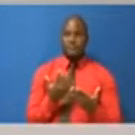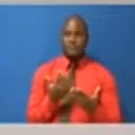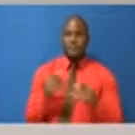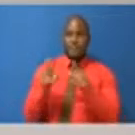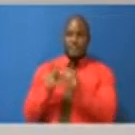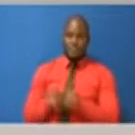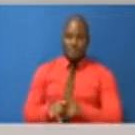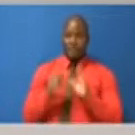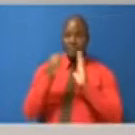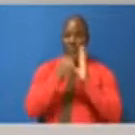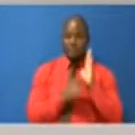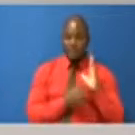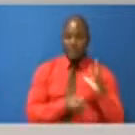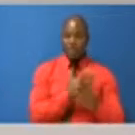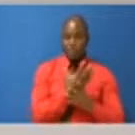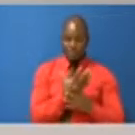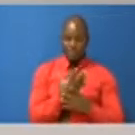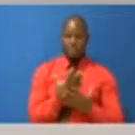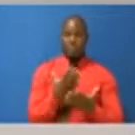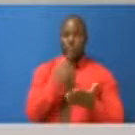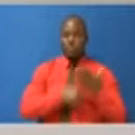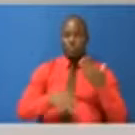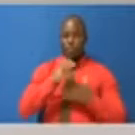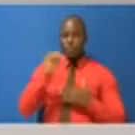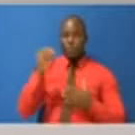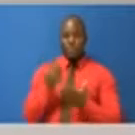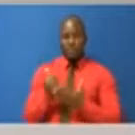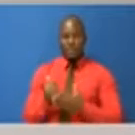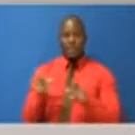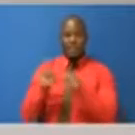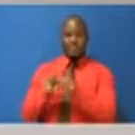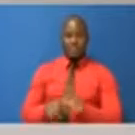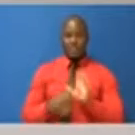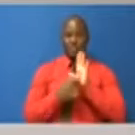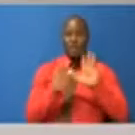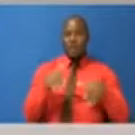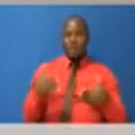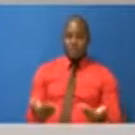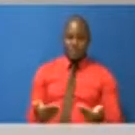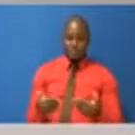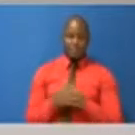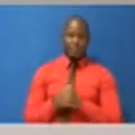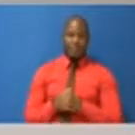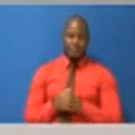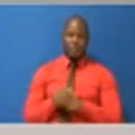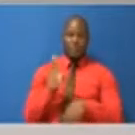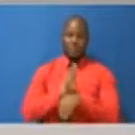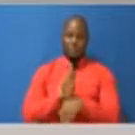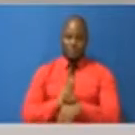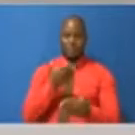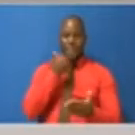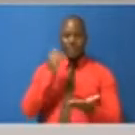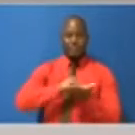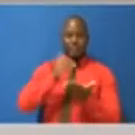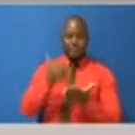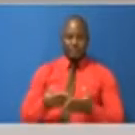also my manifesto launch that cost me zero shillings again showcasing how yeah i can use little resources and accomplish thank you thank